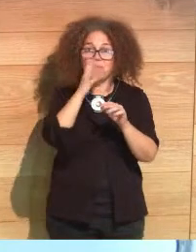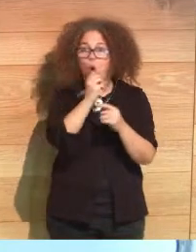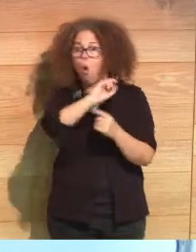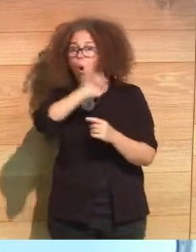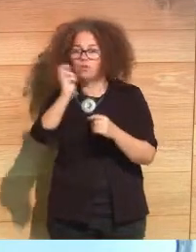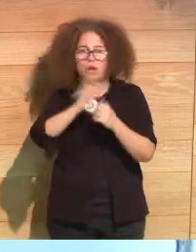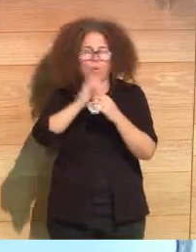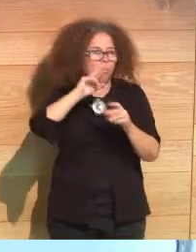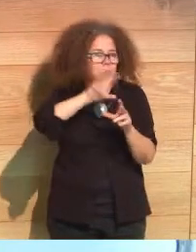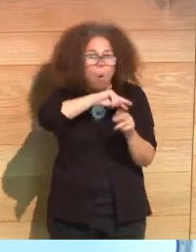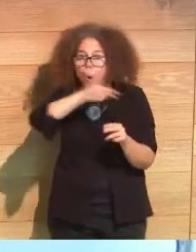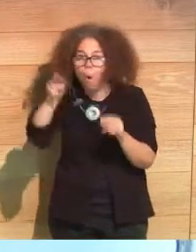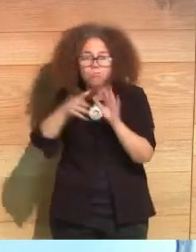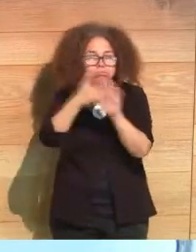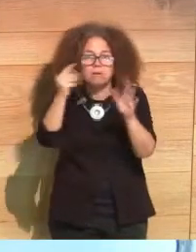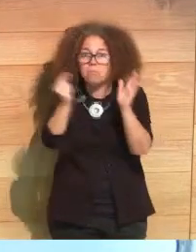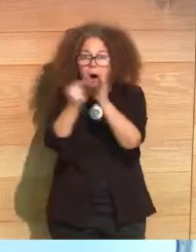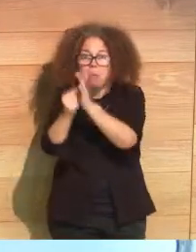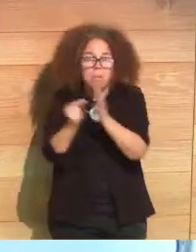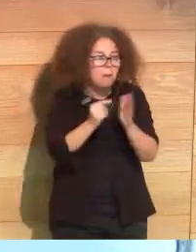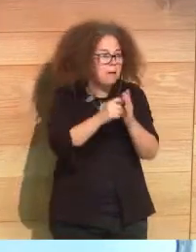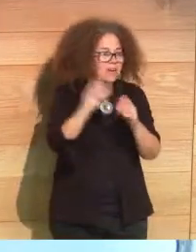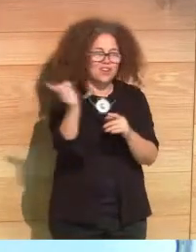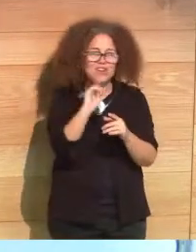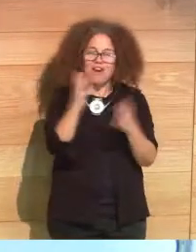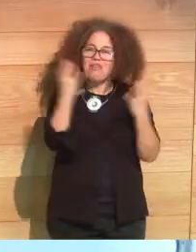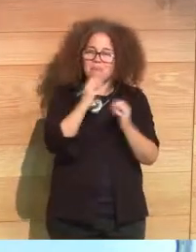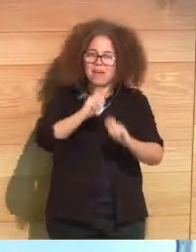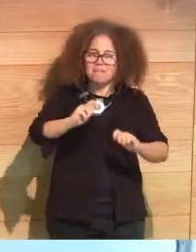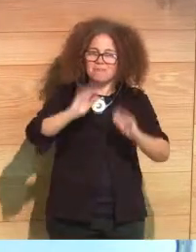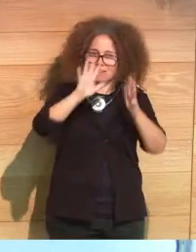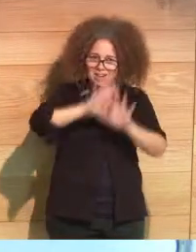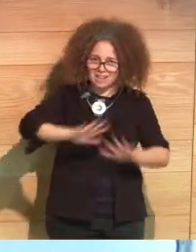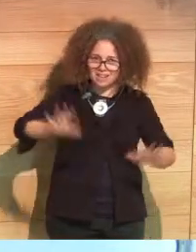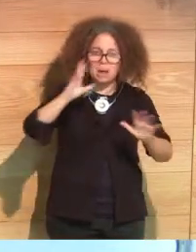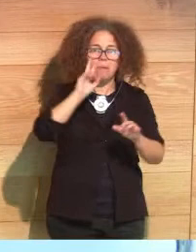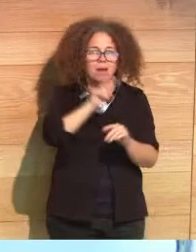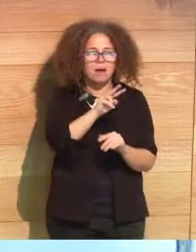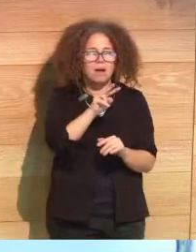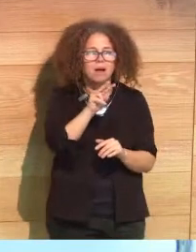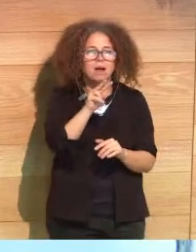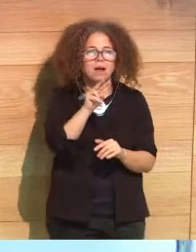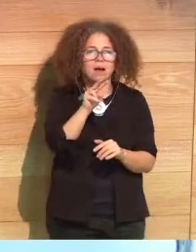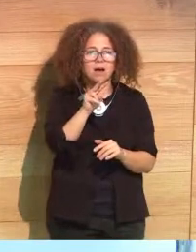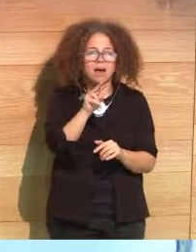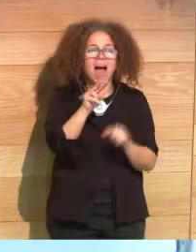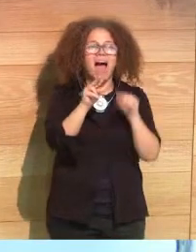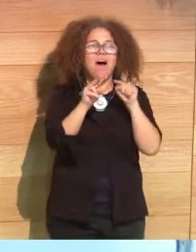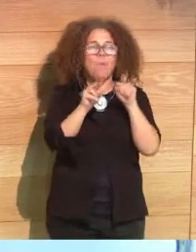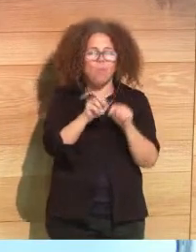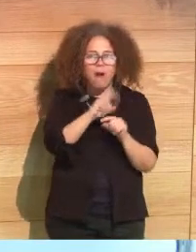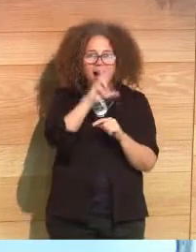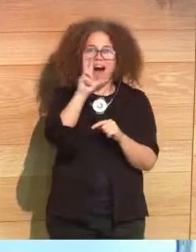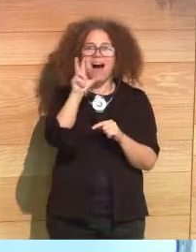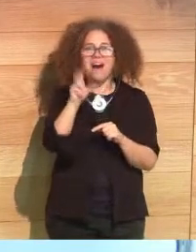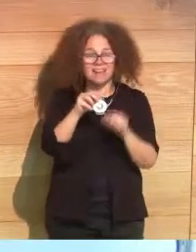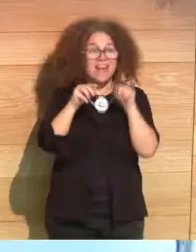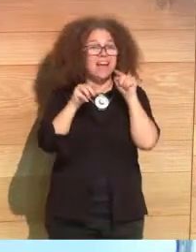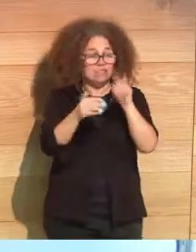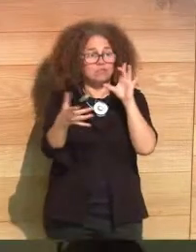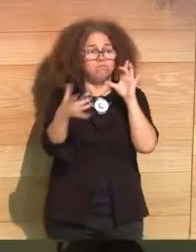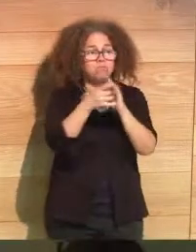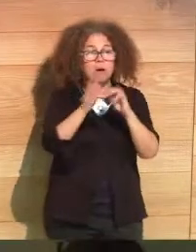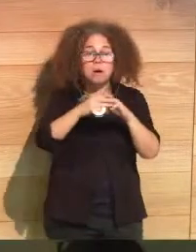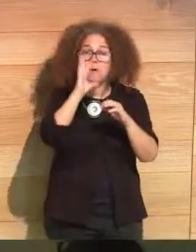to wait for the wow moments. So yeah, I think the first piece, Edges, really gives the tempo of the whole